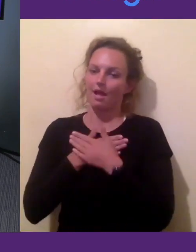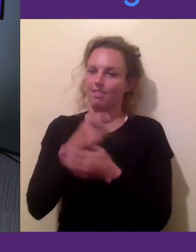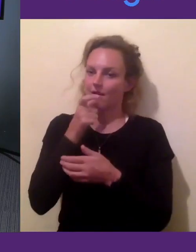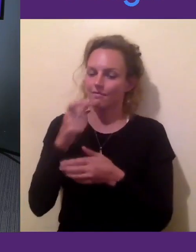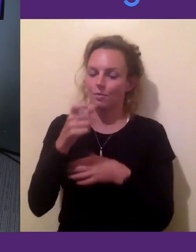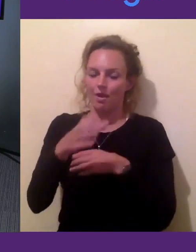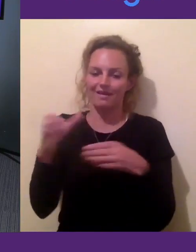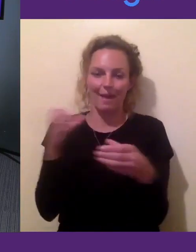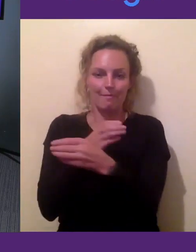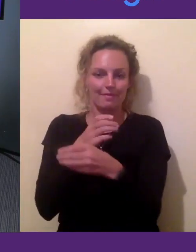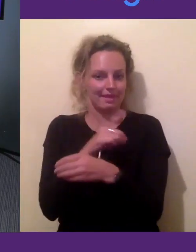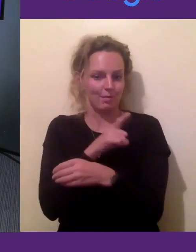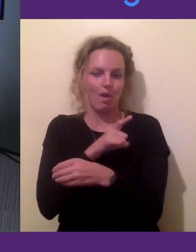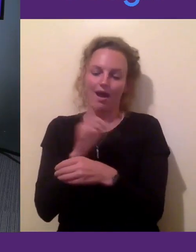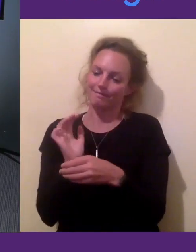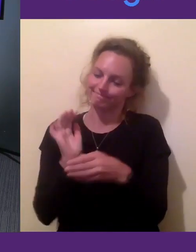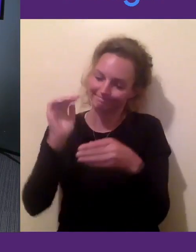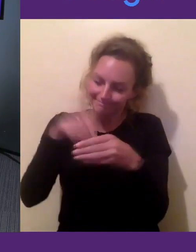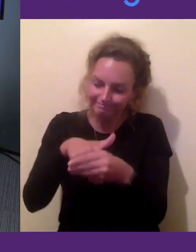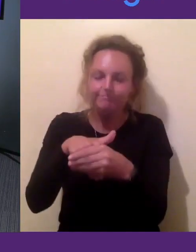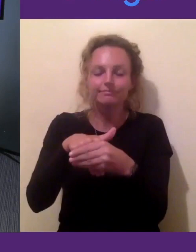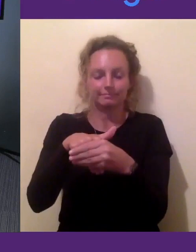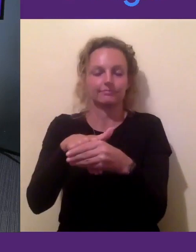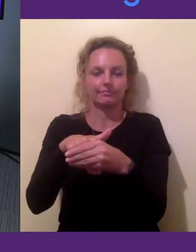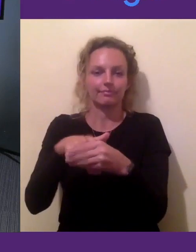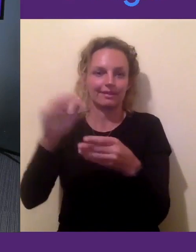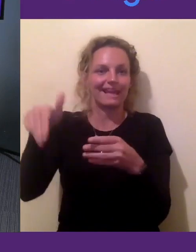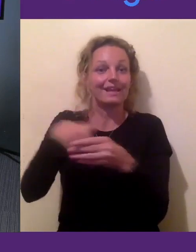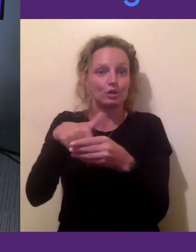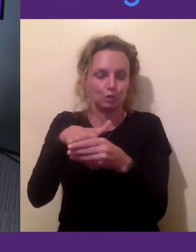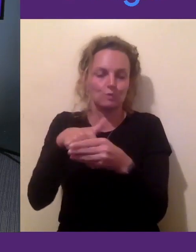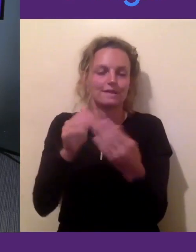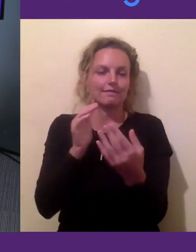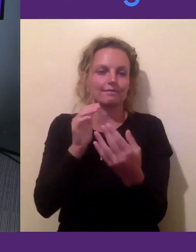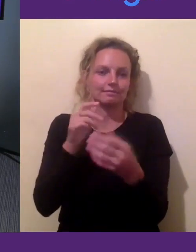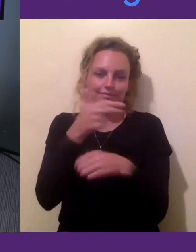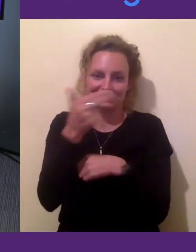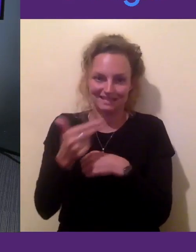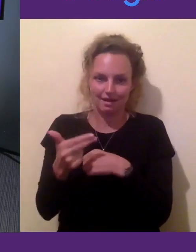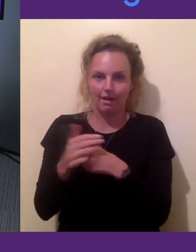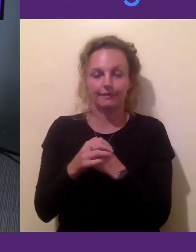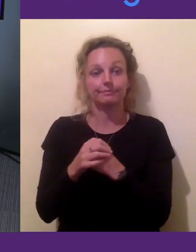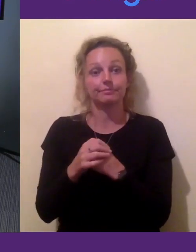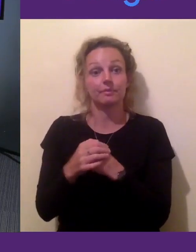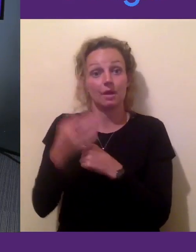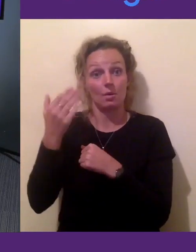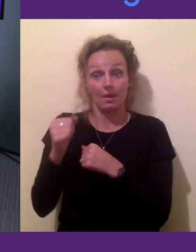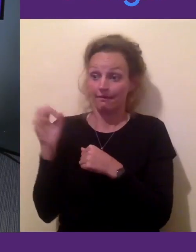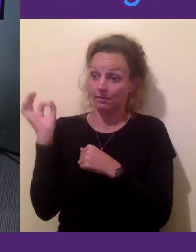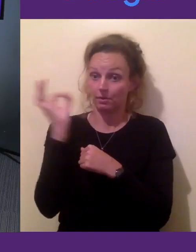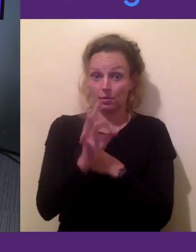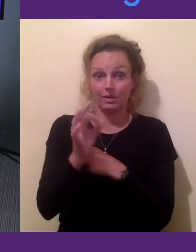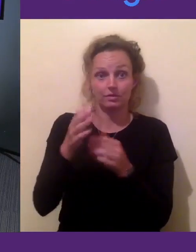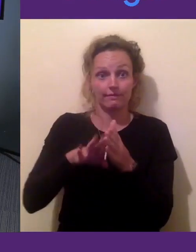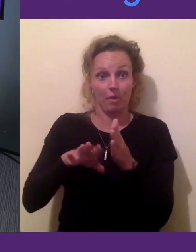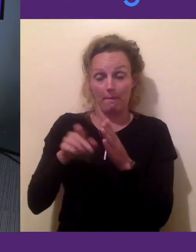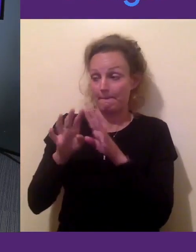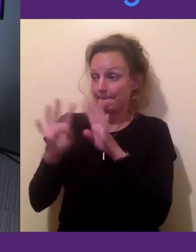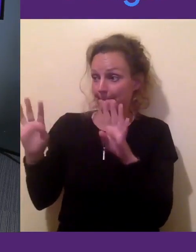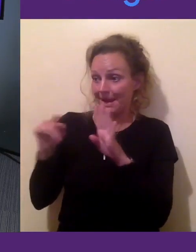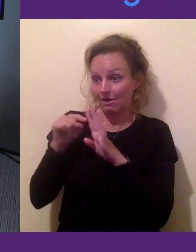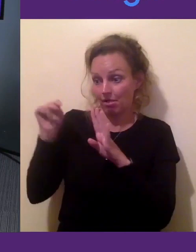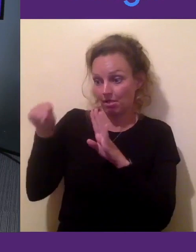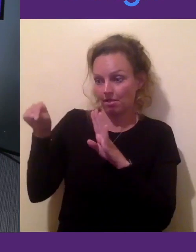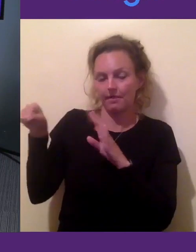for the panel from Mark, saying, interested to know how many people have an accessibility policy in